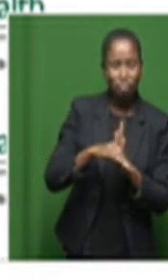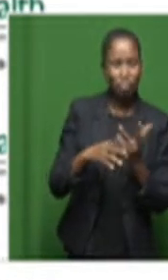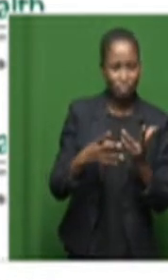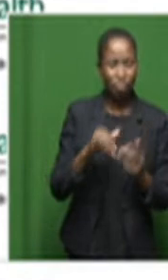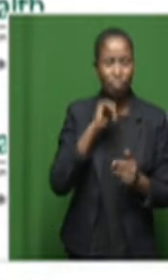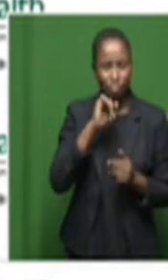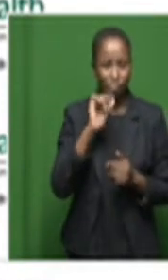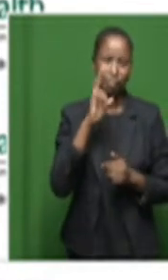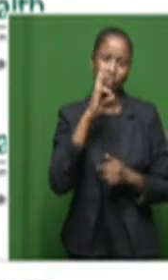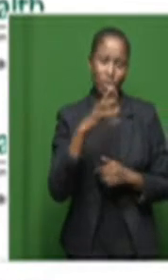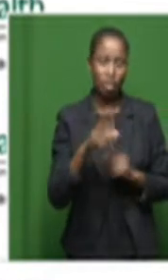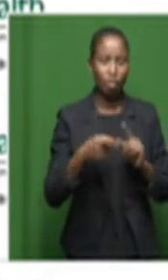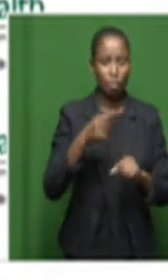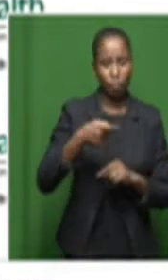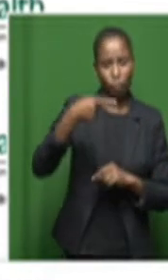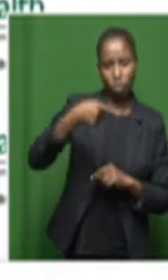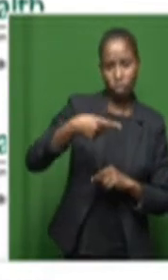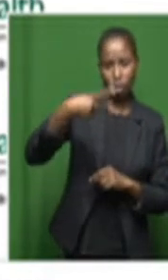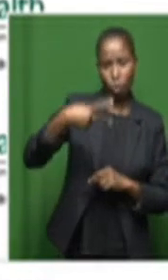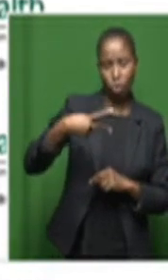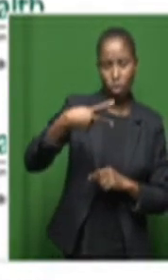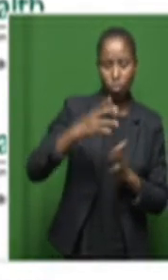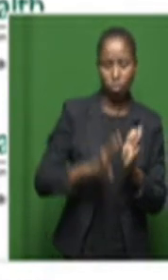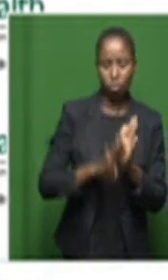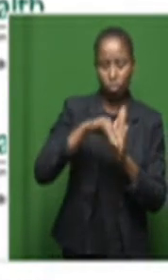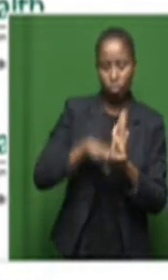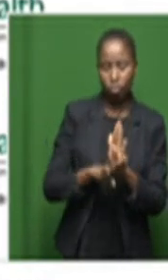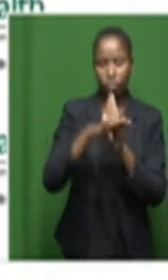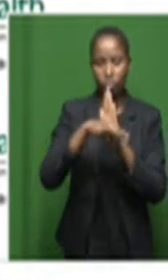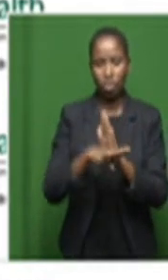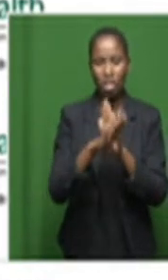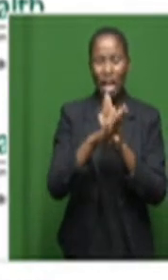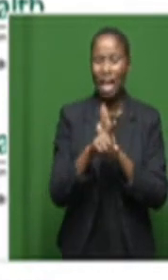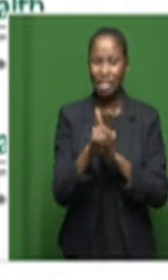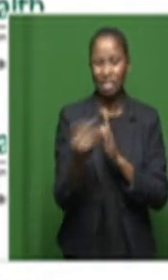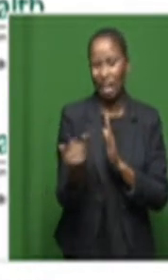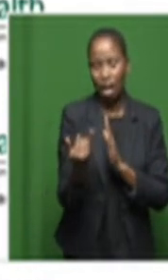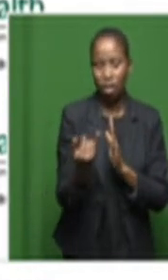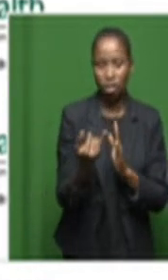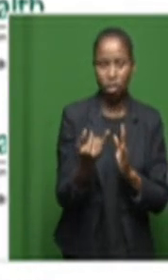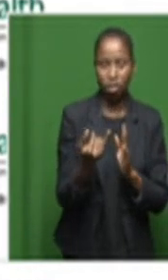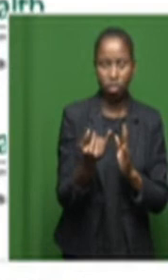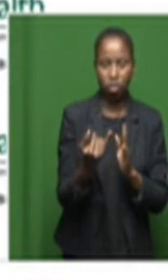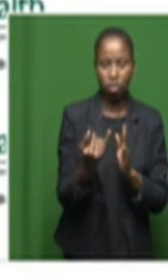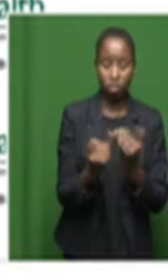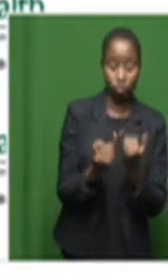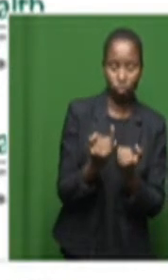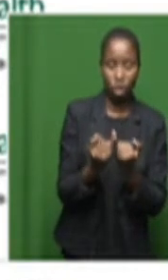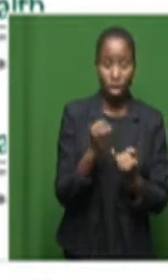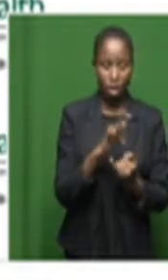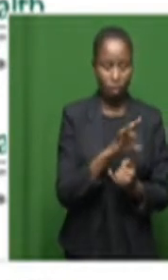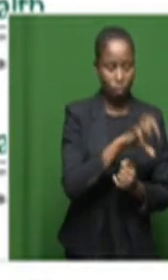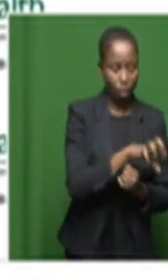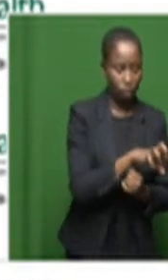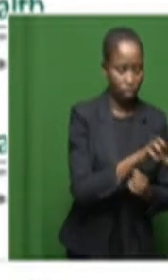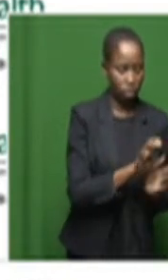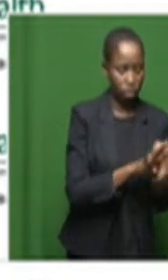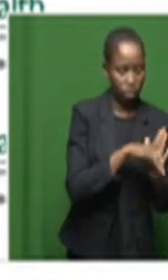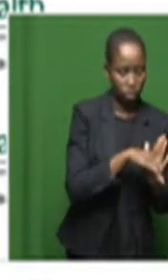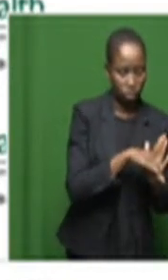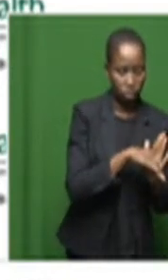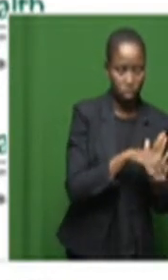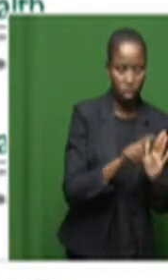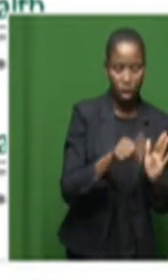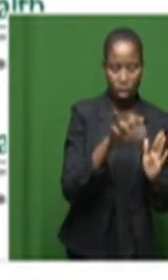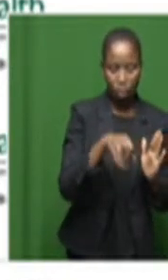the first and the second wave, this is more like a relay race. As one province goes down in numbers, another